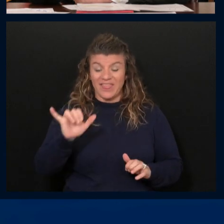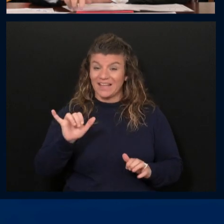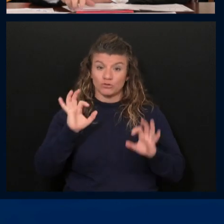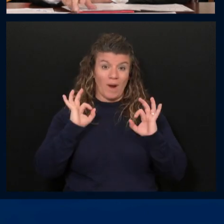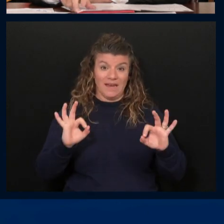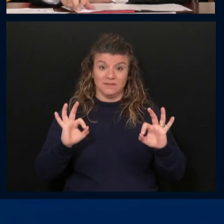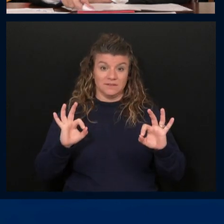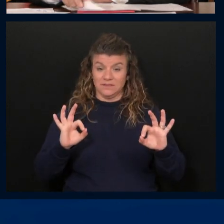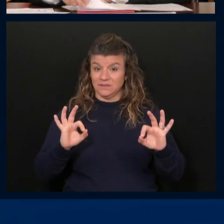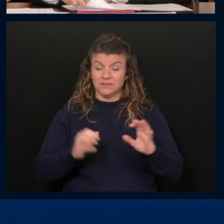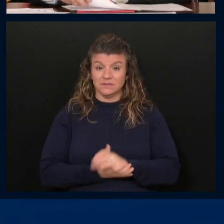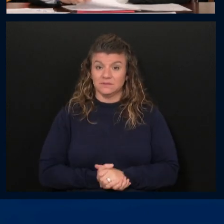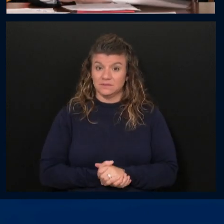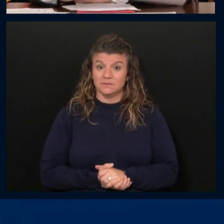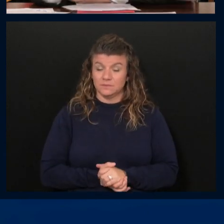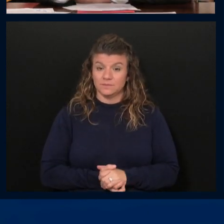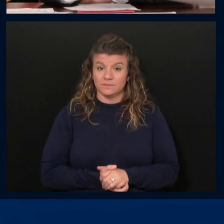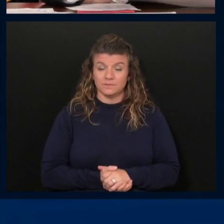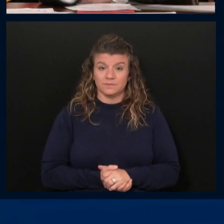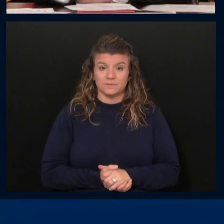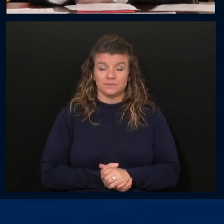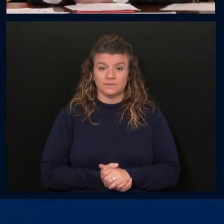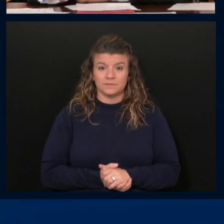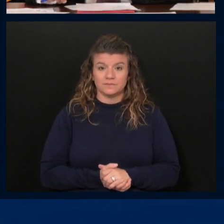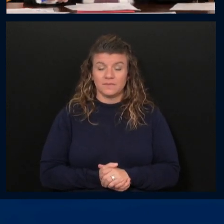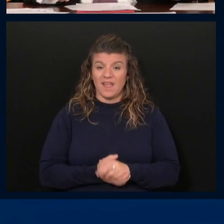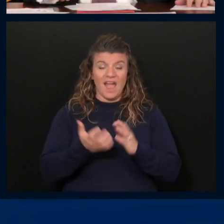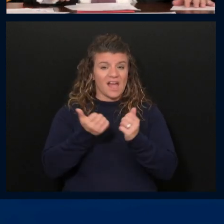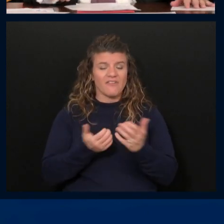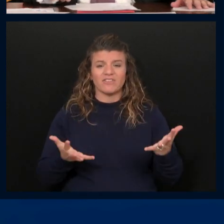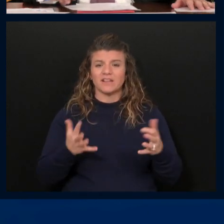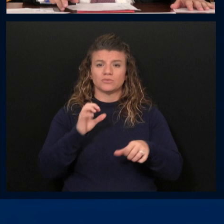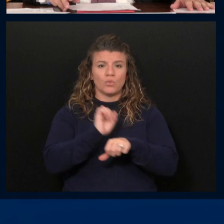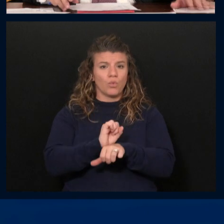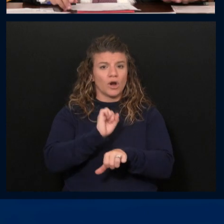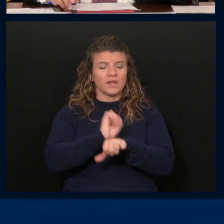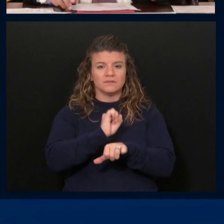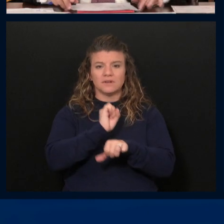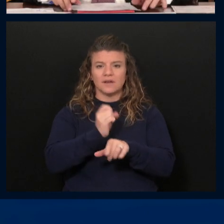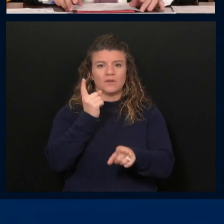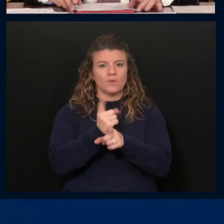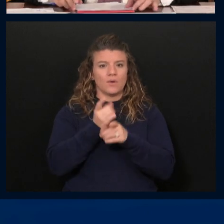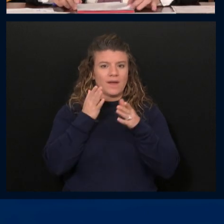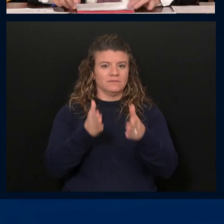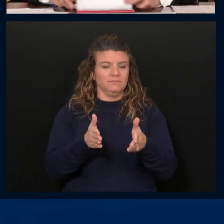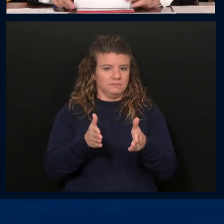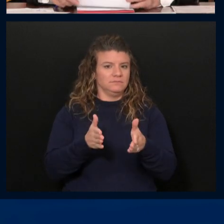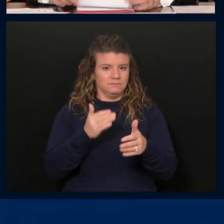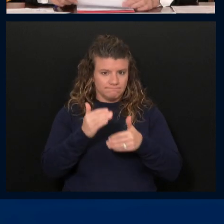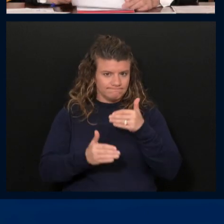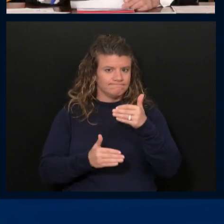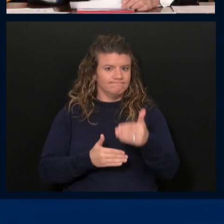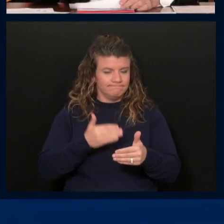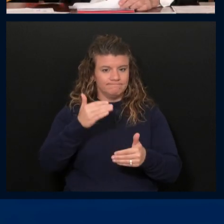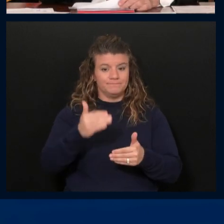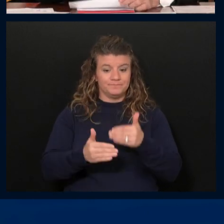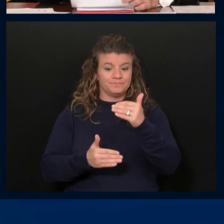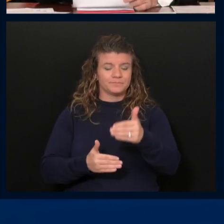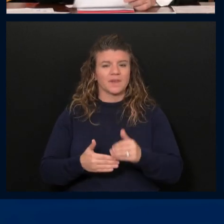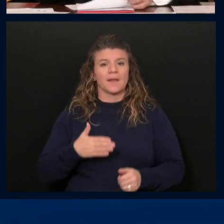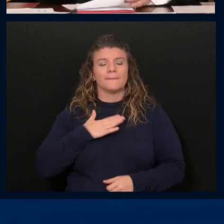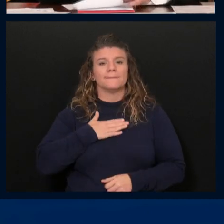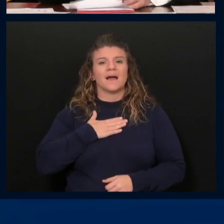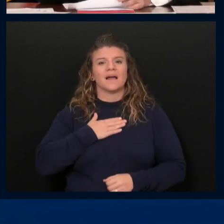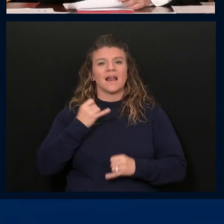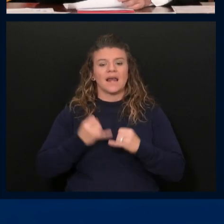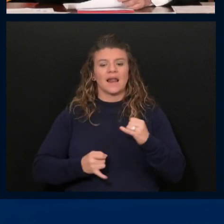good. And all that's working the way we want it to work. Now, the last thing I'd show you